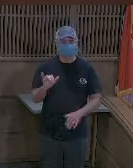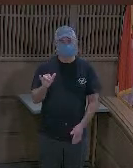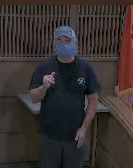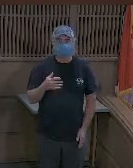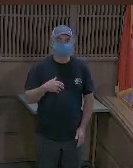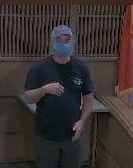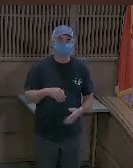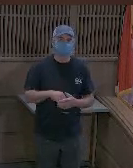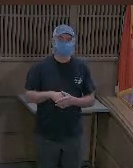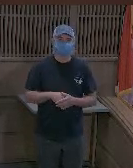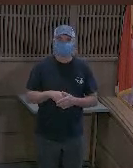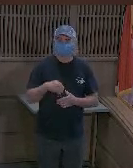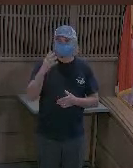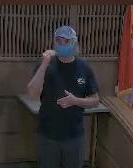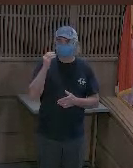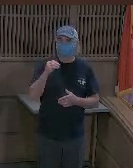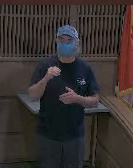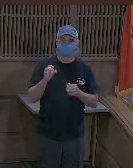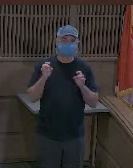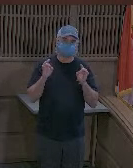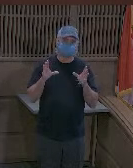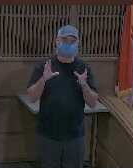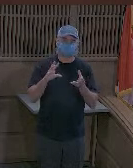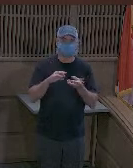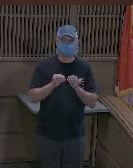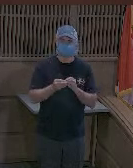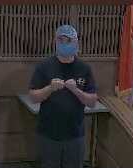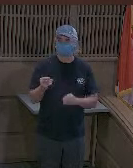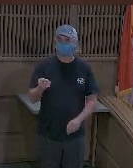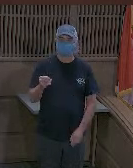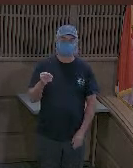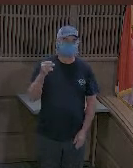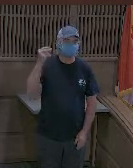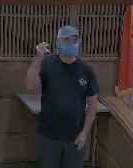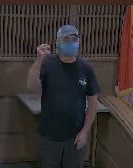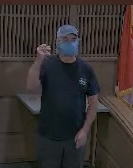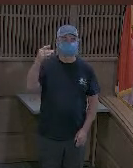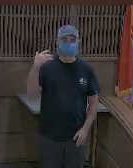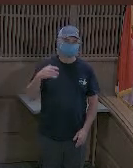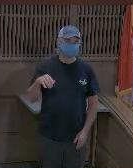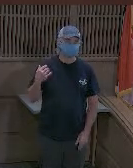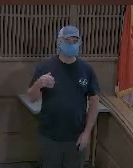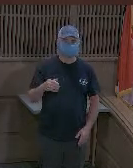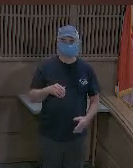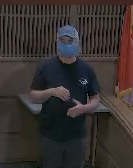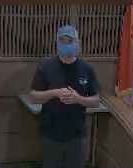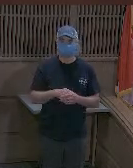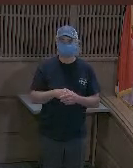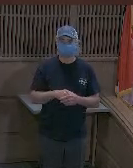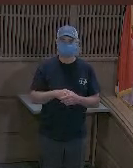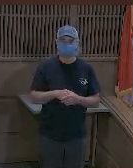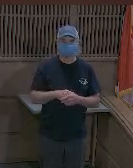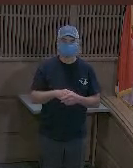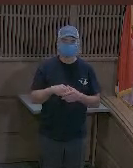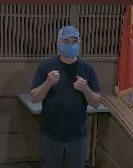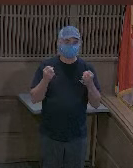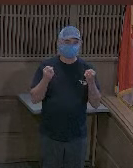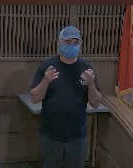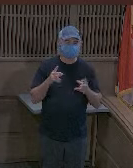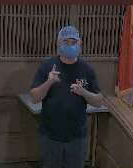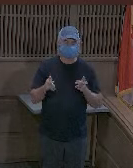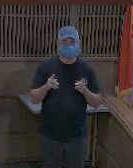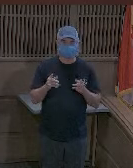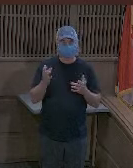again, tremendously bad numbers and tremendous numbers of deaths